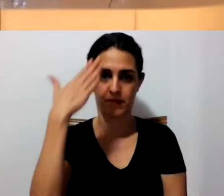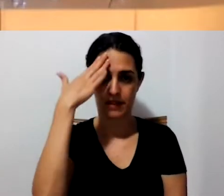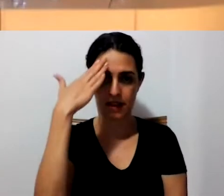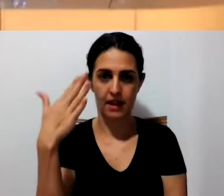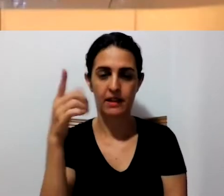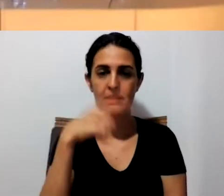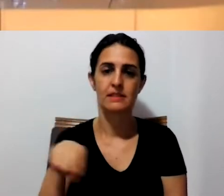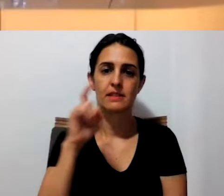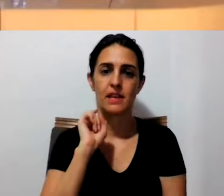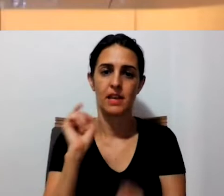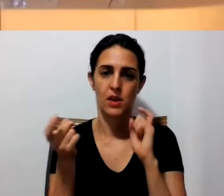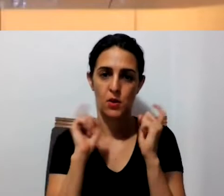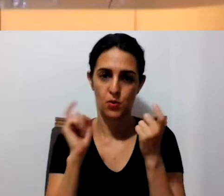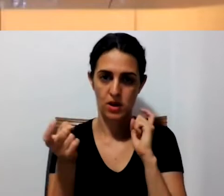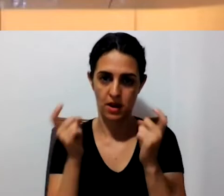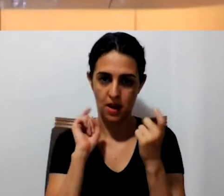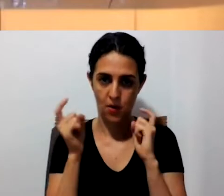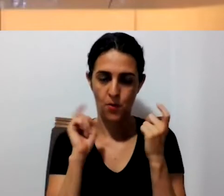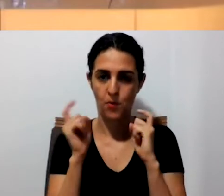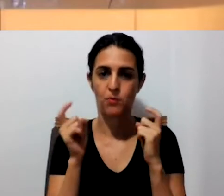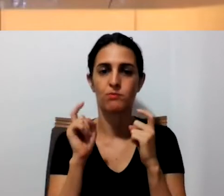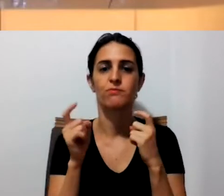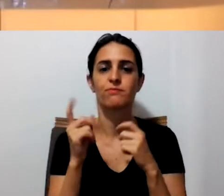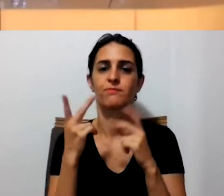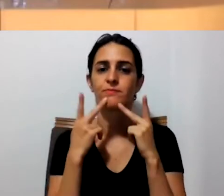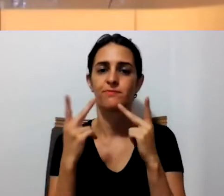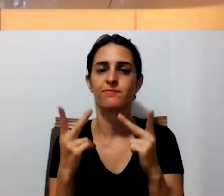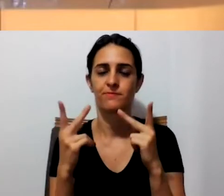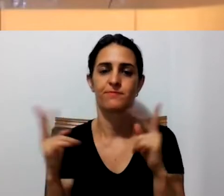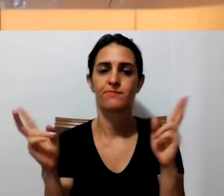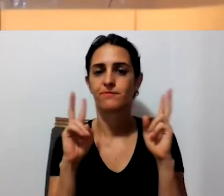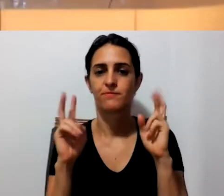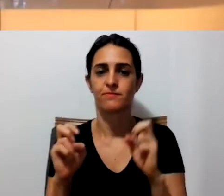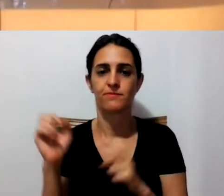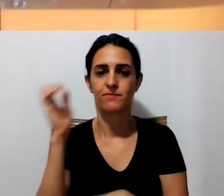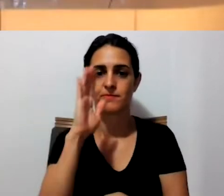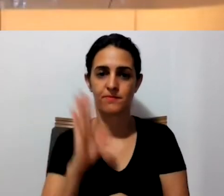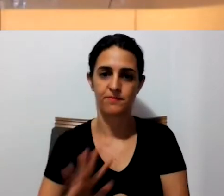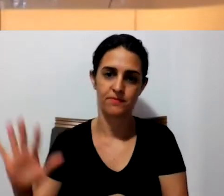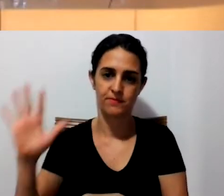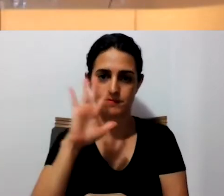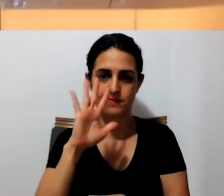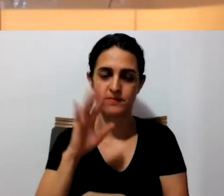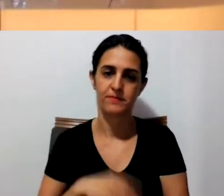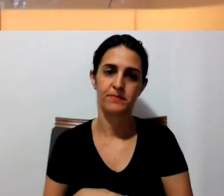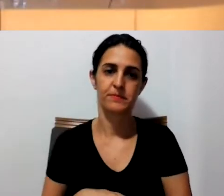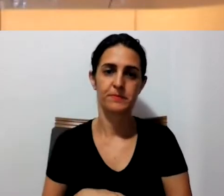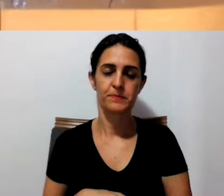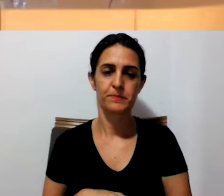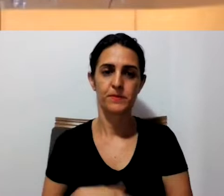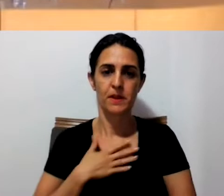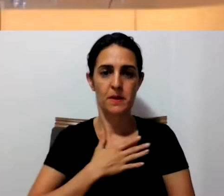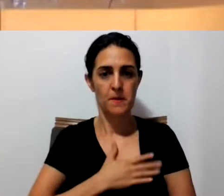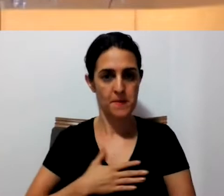and so we will try to make this really an interesting panel. I'm also glad to